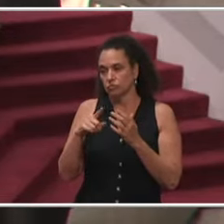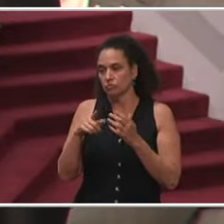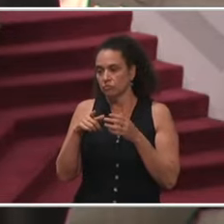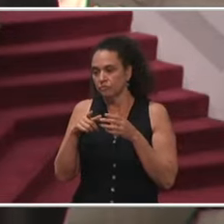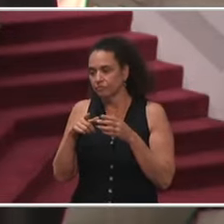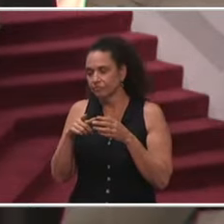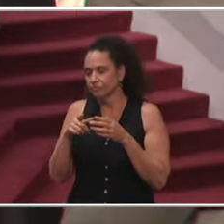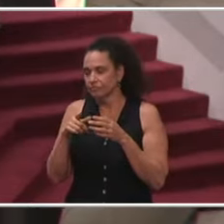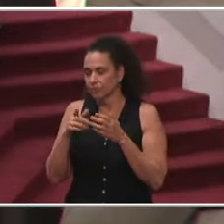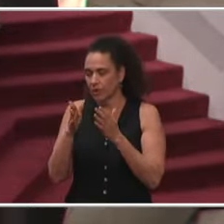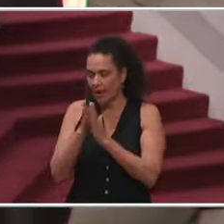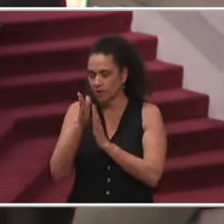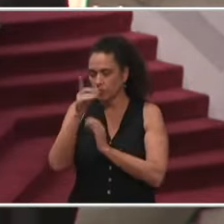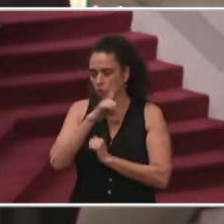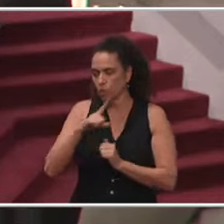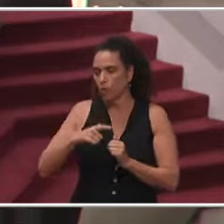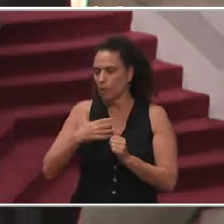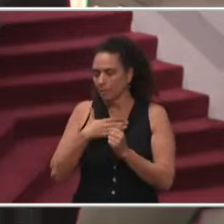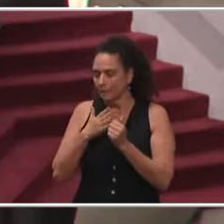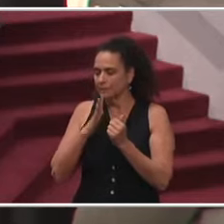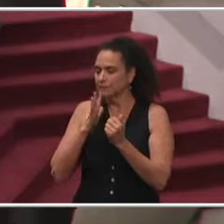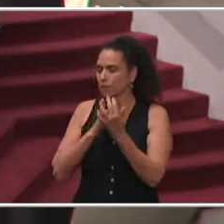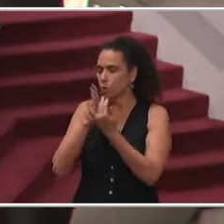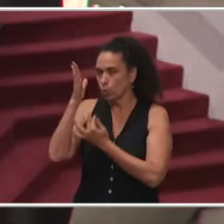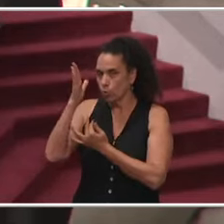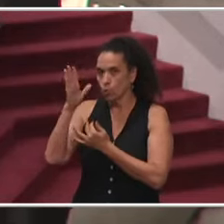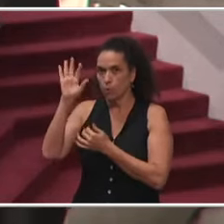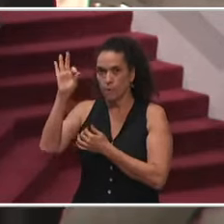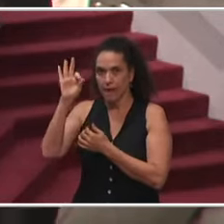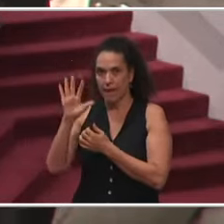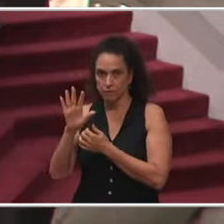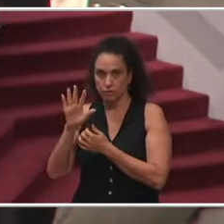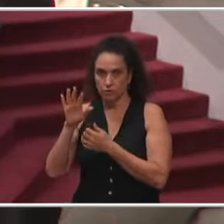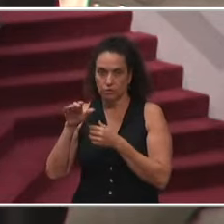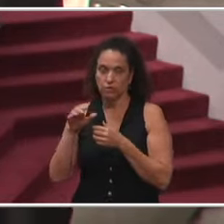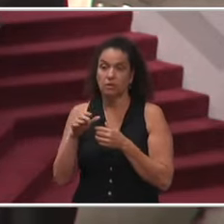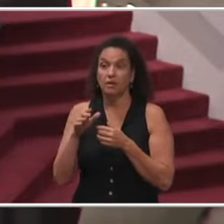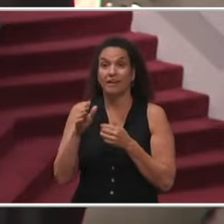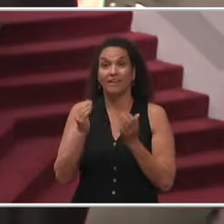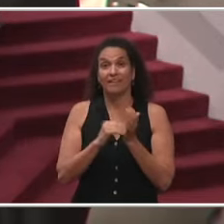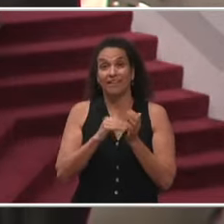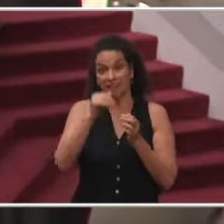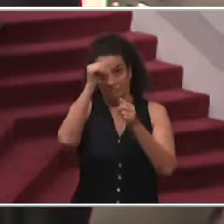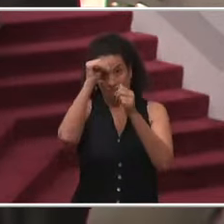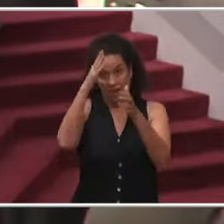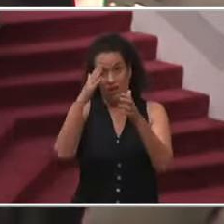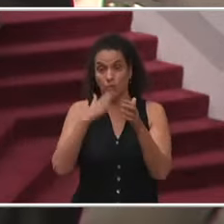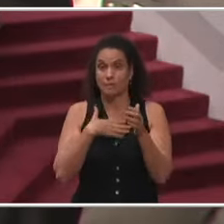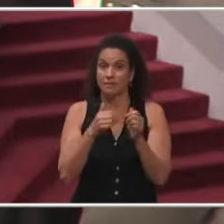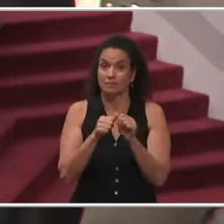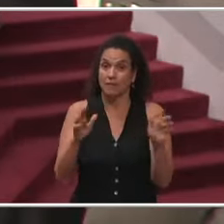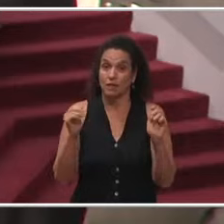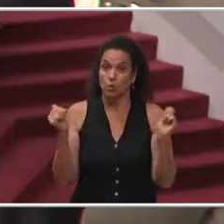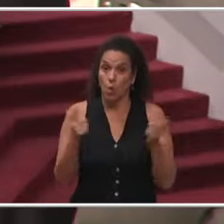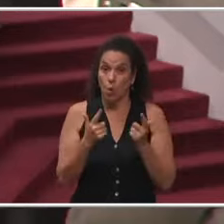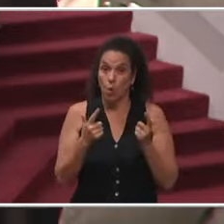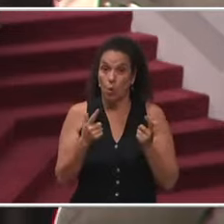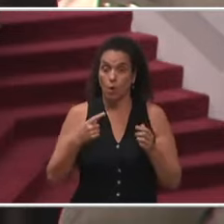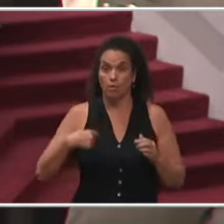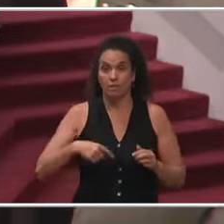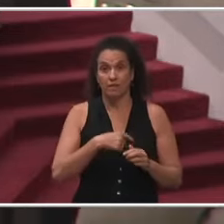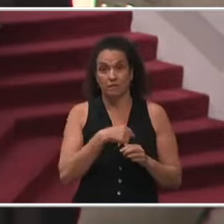Speak to him, Lord, and open our hearts to be receptive to your word. Again, Father, we ask you to bless all of us according to your will. We